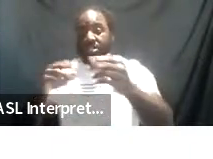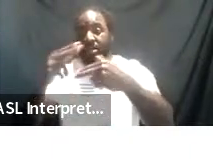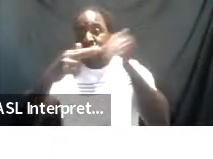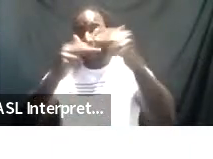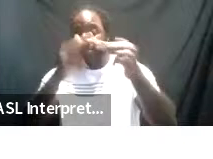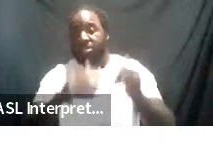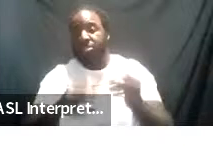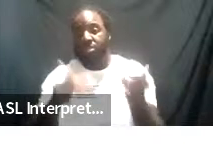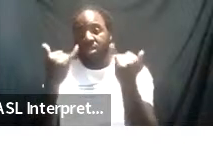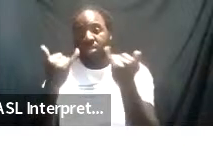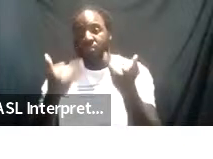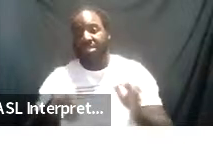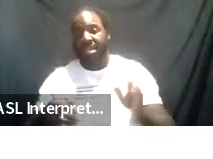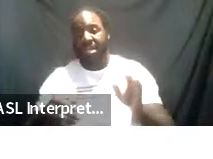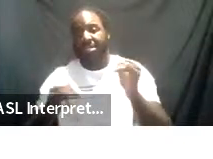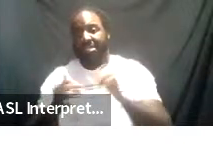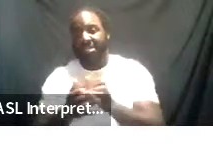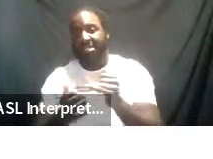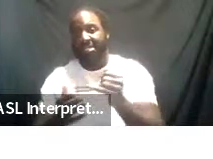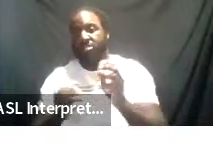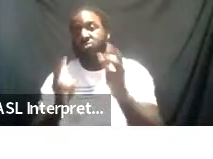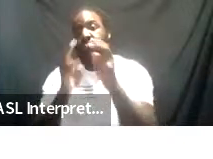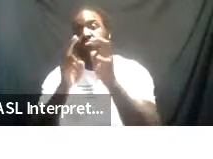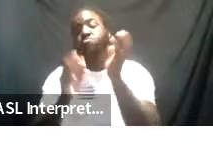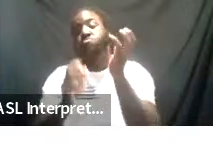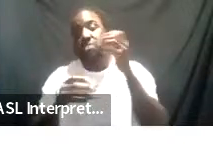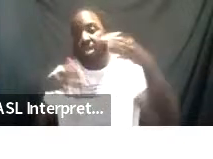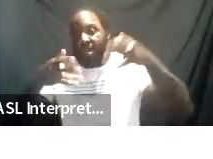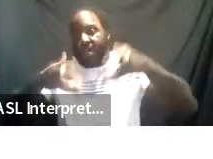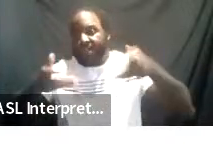excessively densely located in East Harlem.